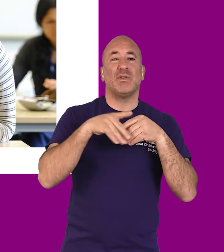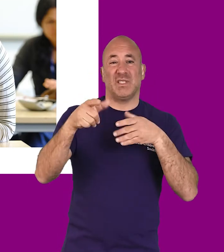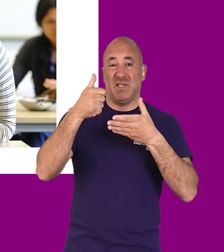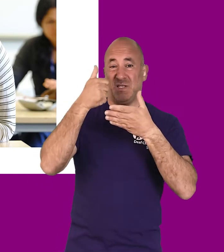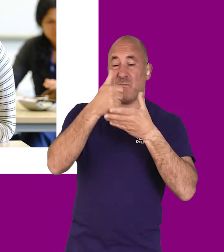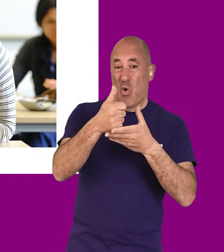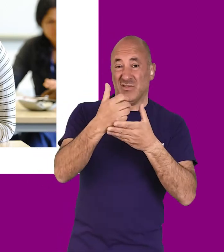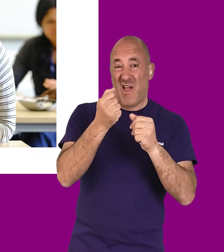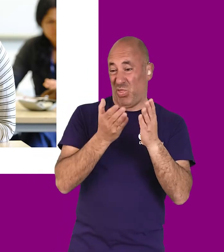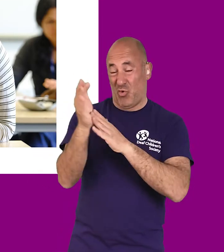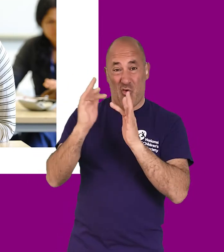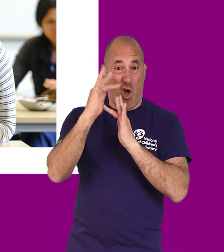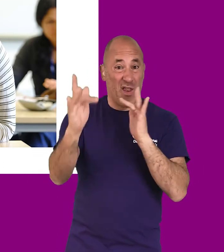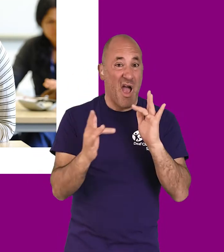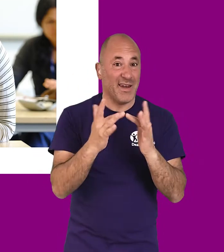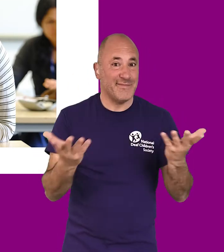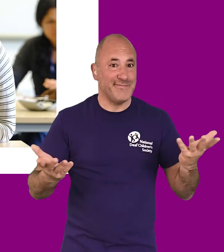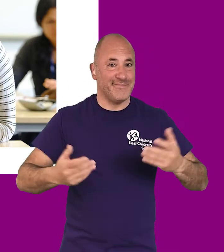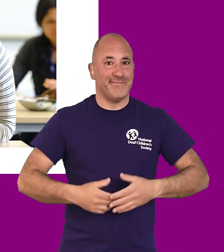often taking place online too.